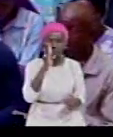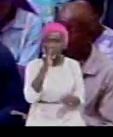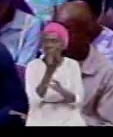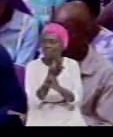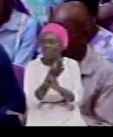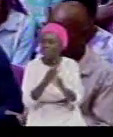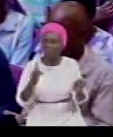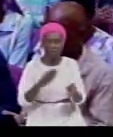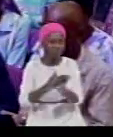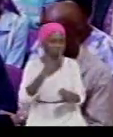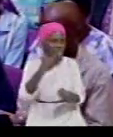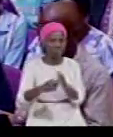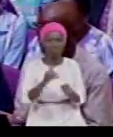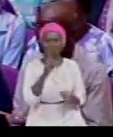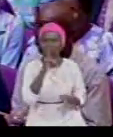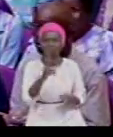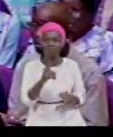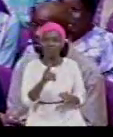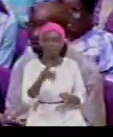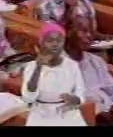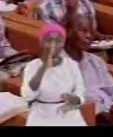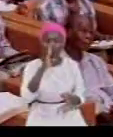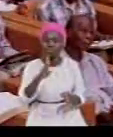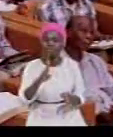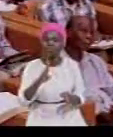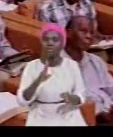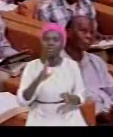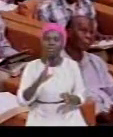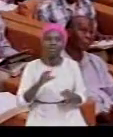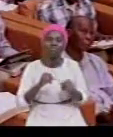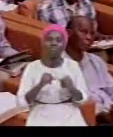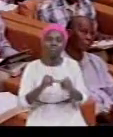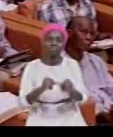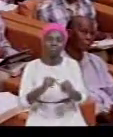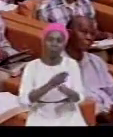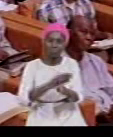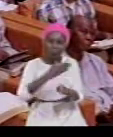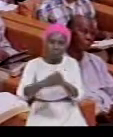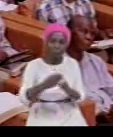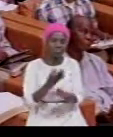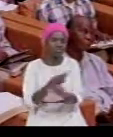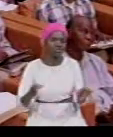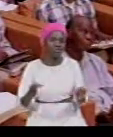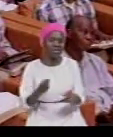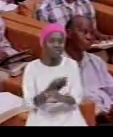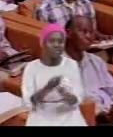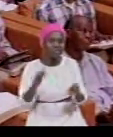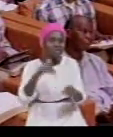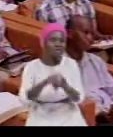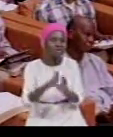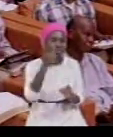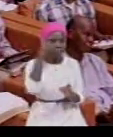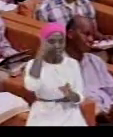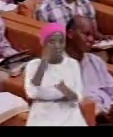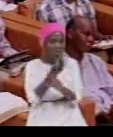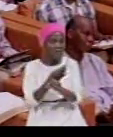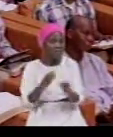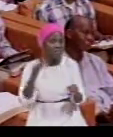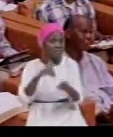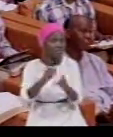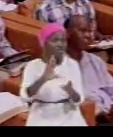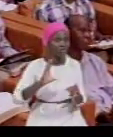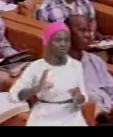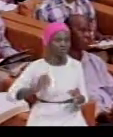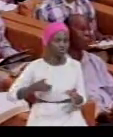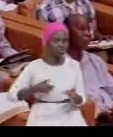free. Entirely free. Free in your mind. Free in your soul. Free